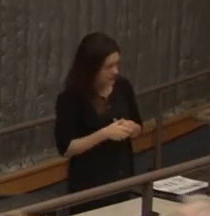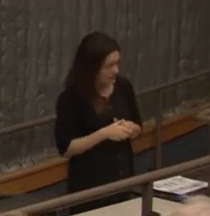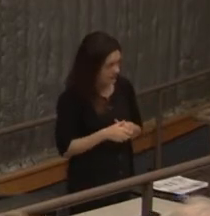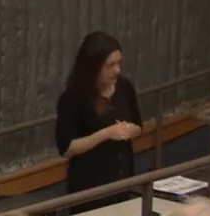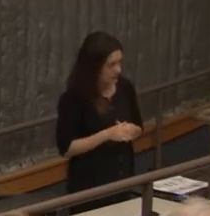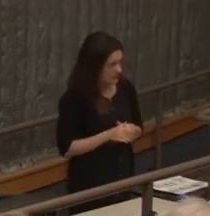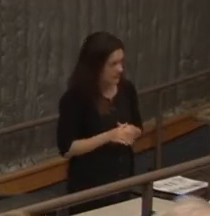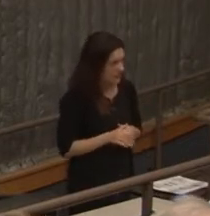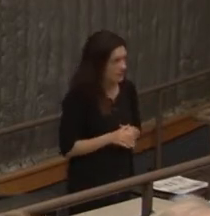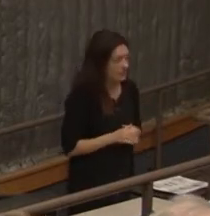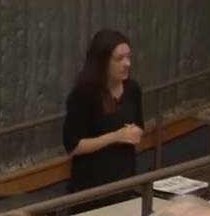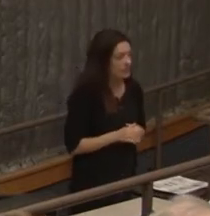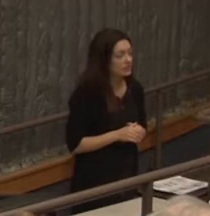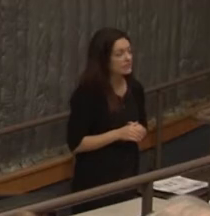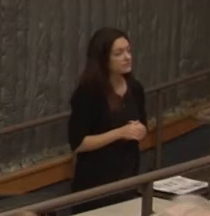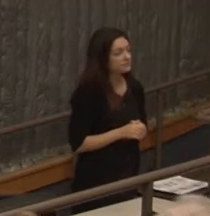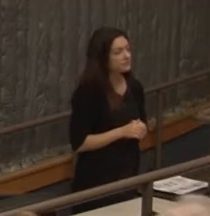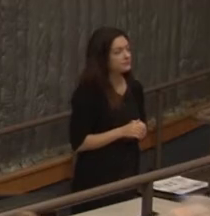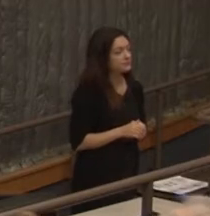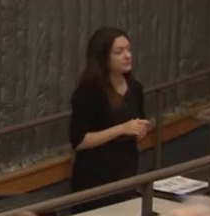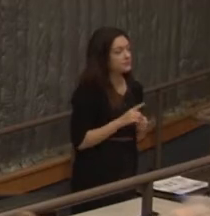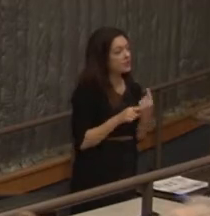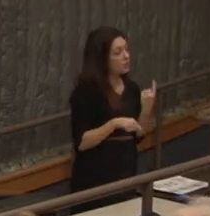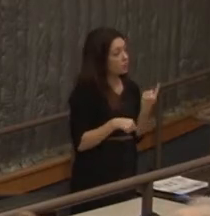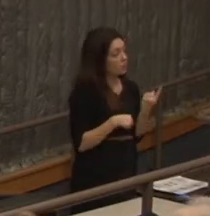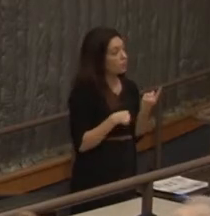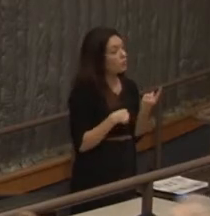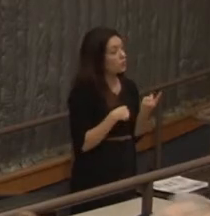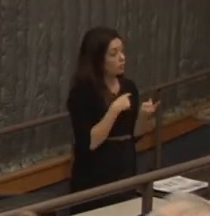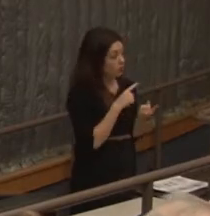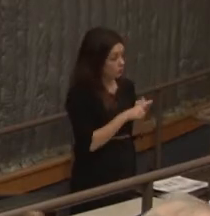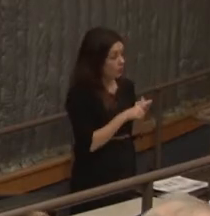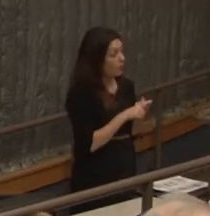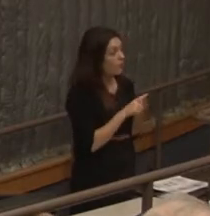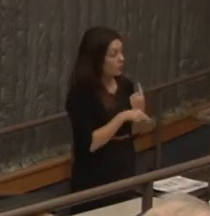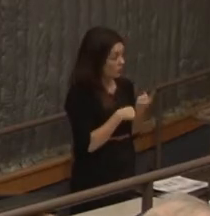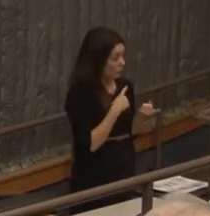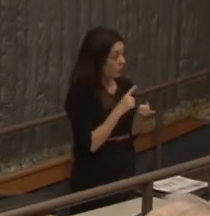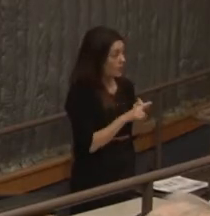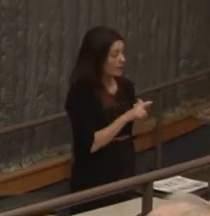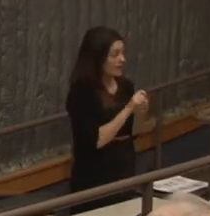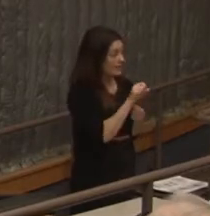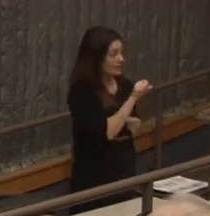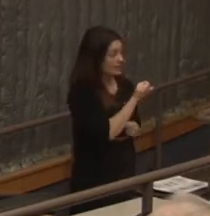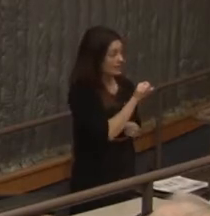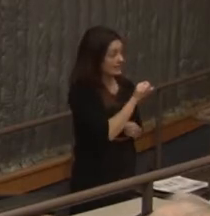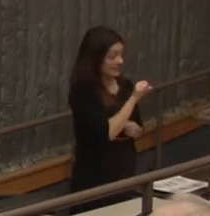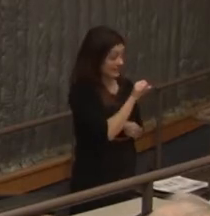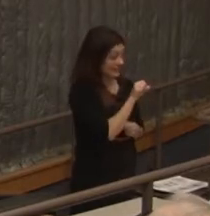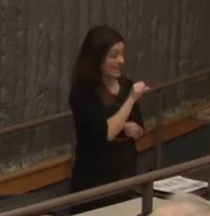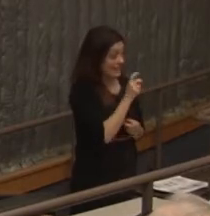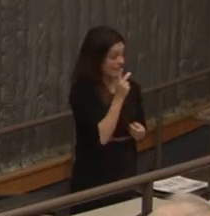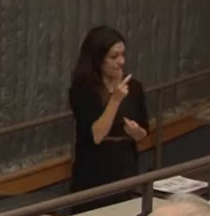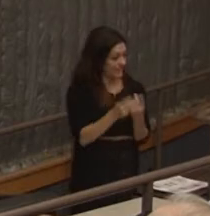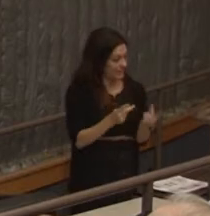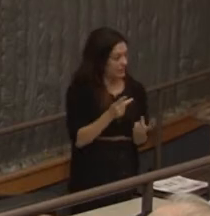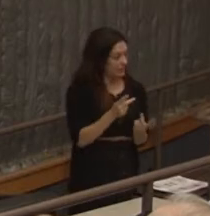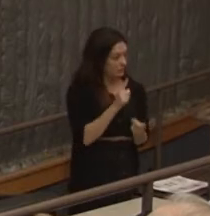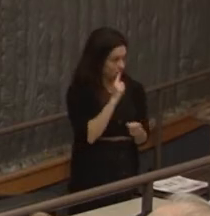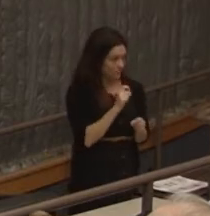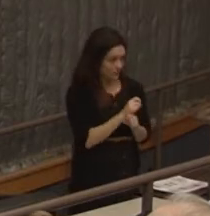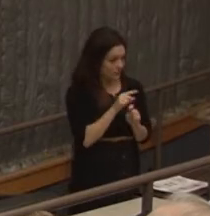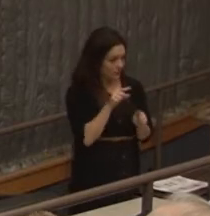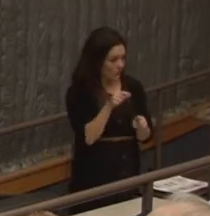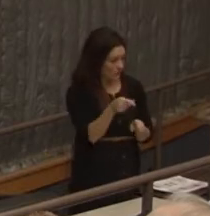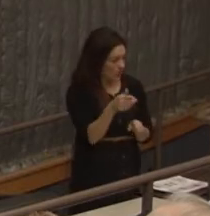not showing me what really happened here. So we have to exercise the imagination. You see little tombstones rising up. Once